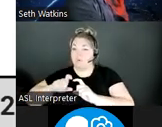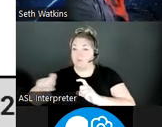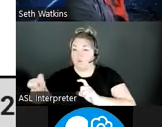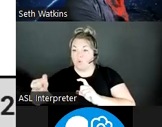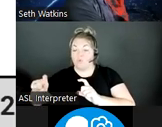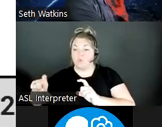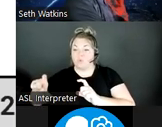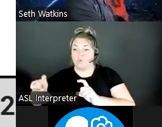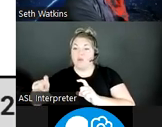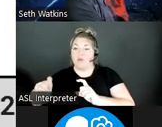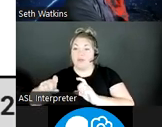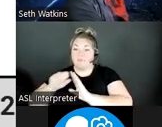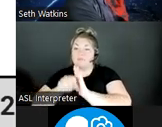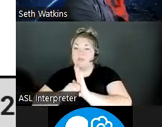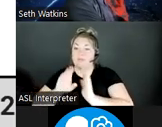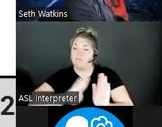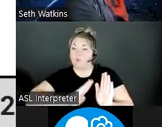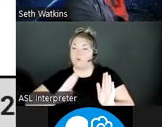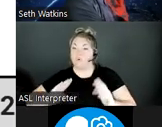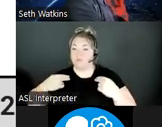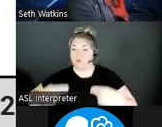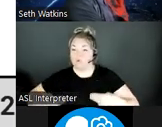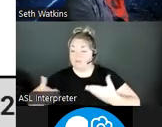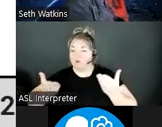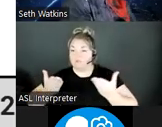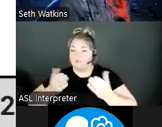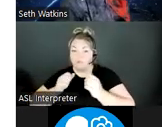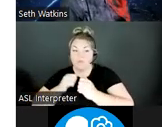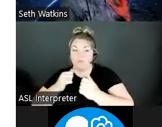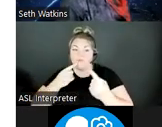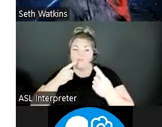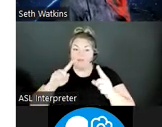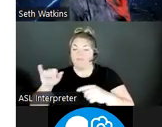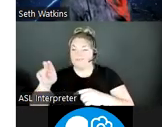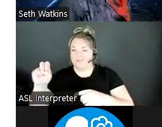Services with that rules effective date of January 1st.